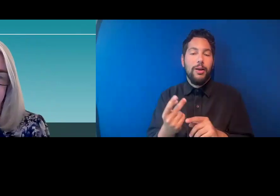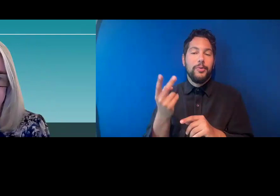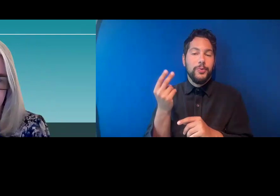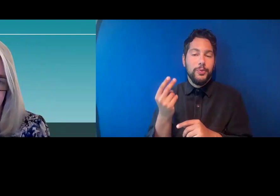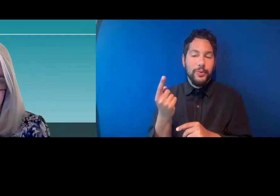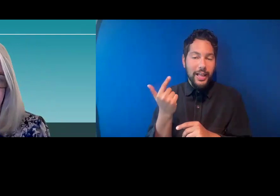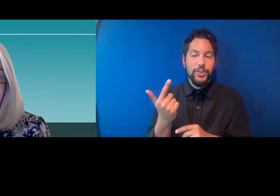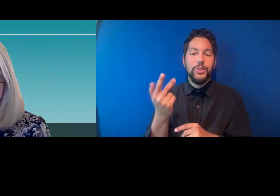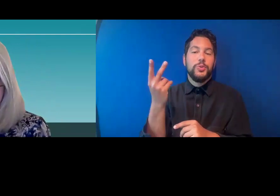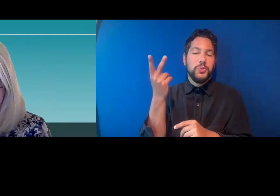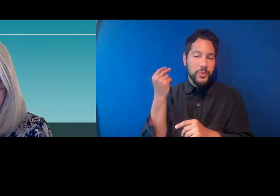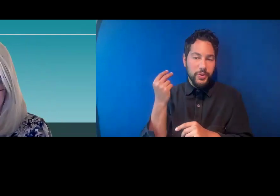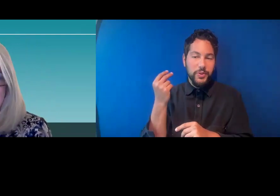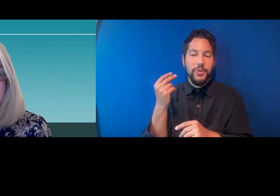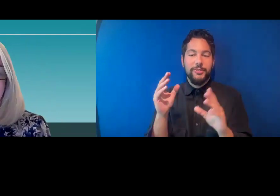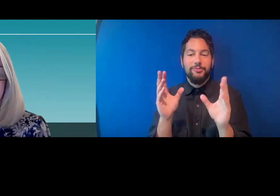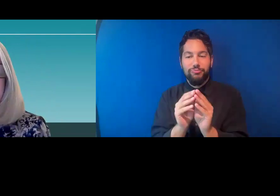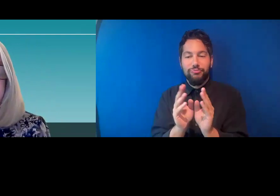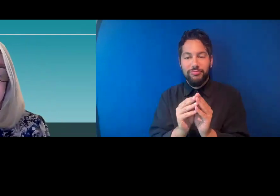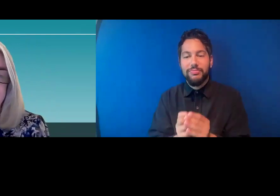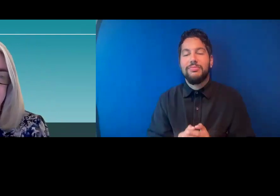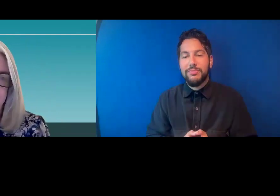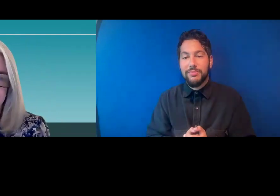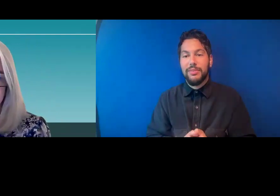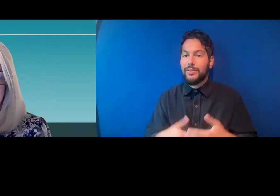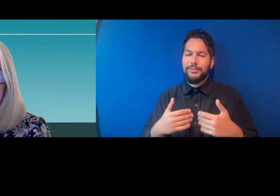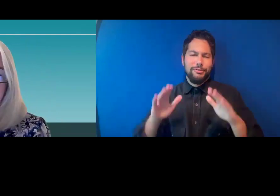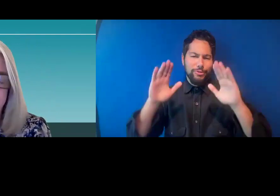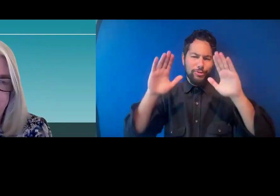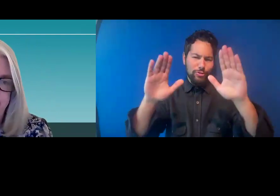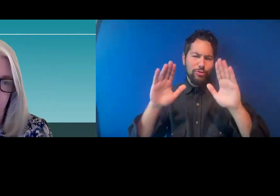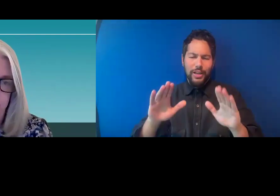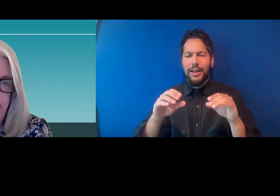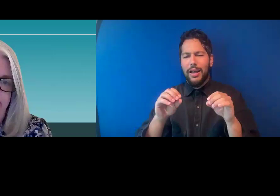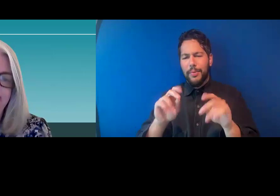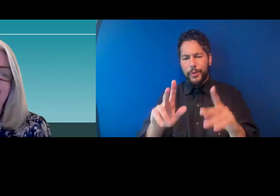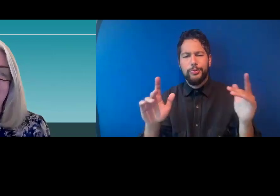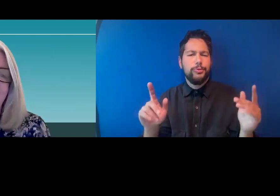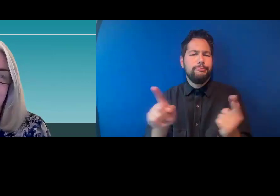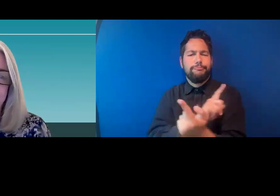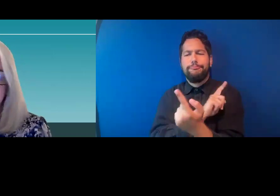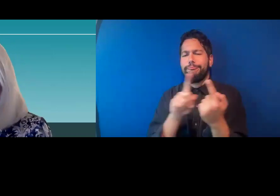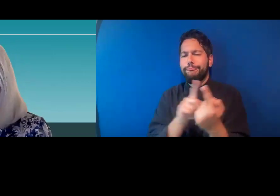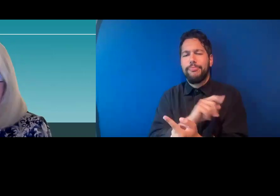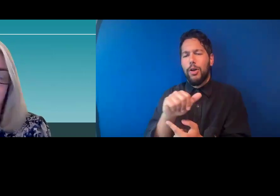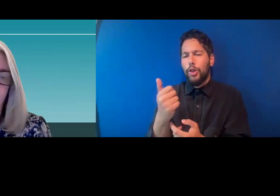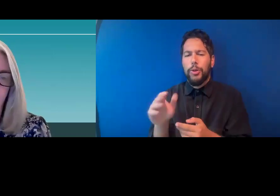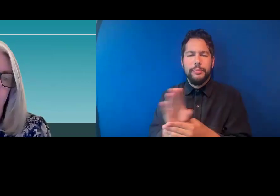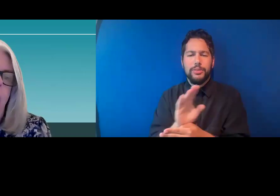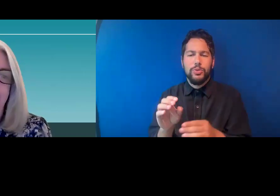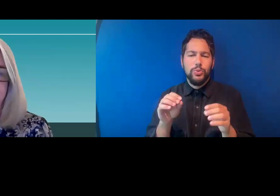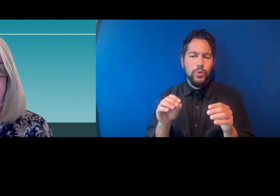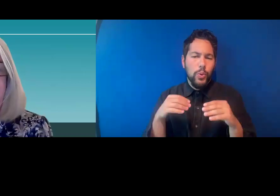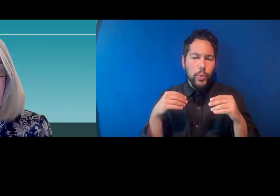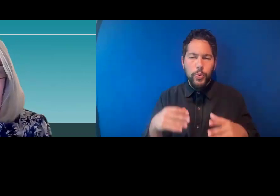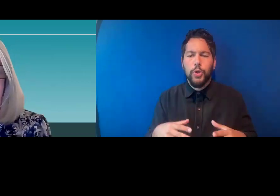and 2023 convening. It's a great chance to meet other business owners, to